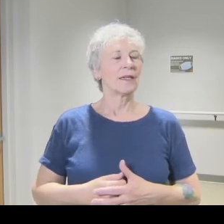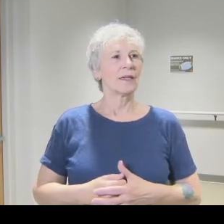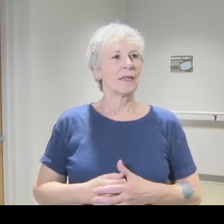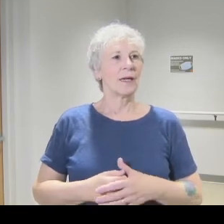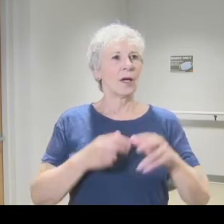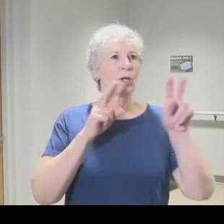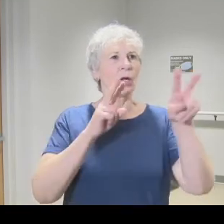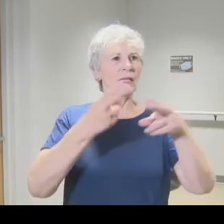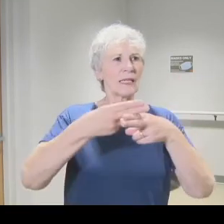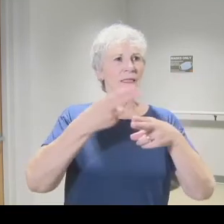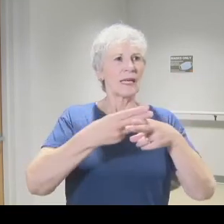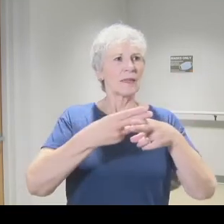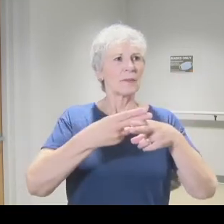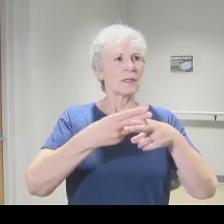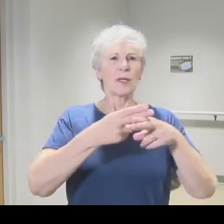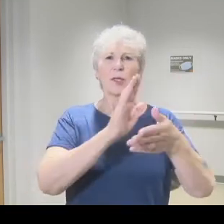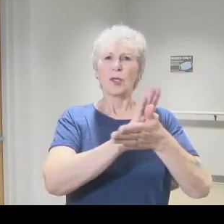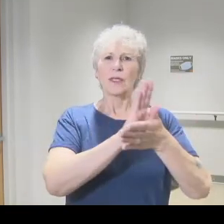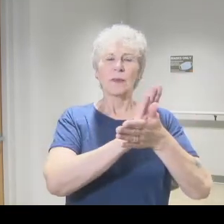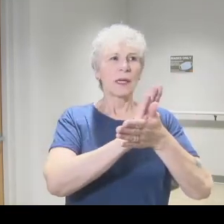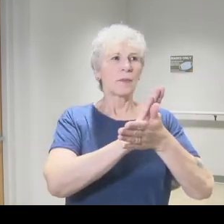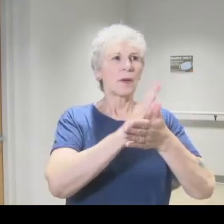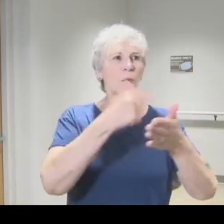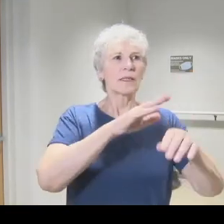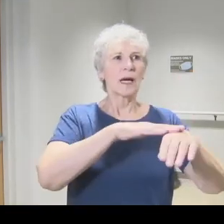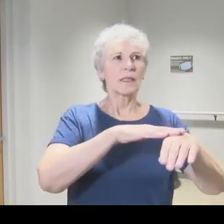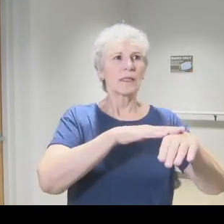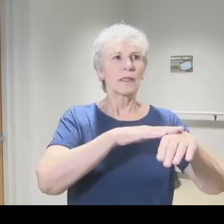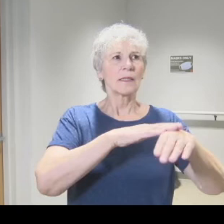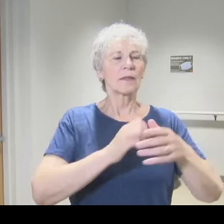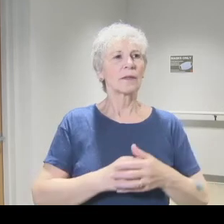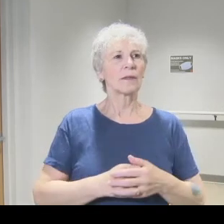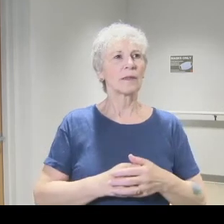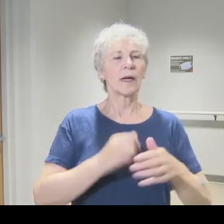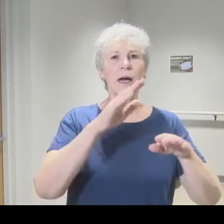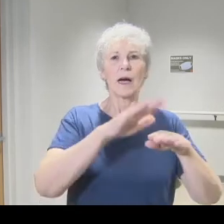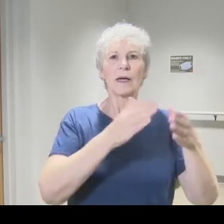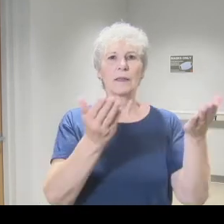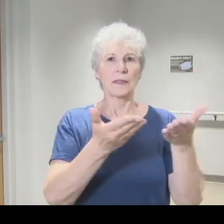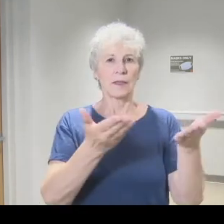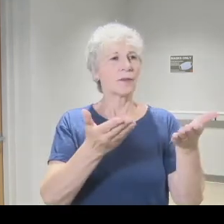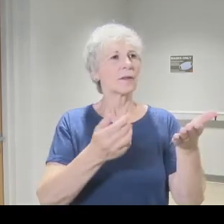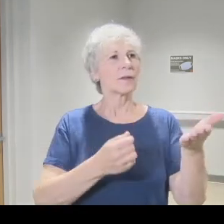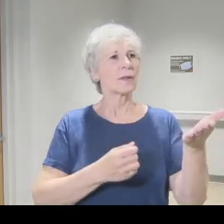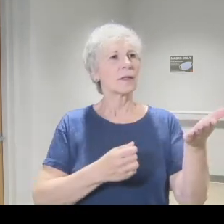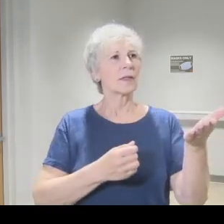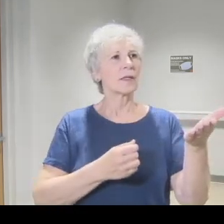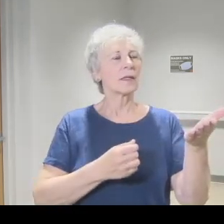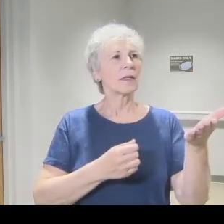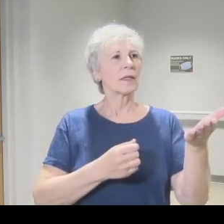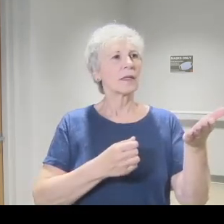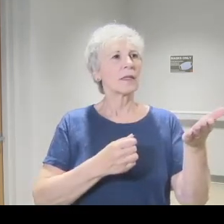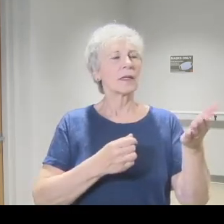Look at these names. Look at this paper. Look what's on it. I'm about to tell you. On here is a